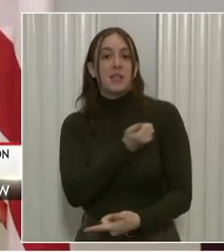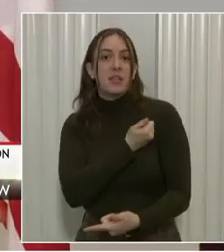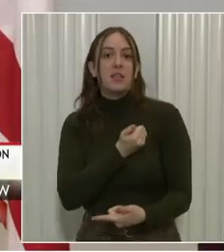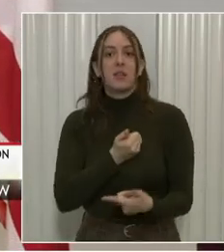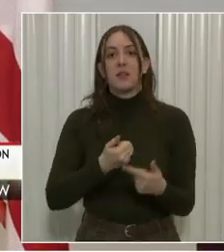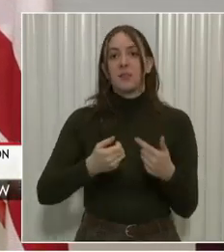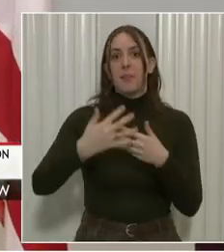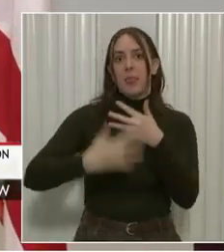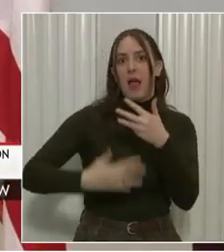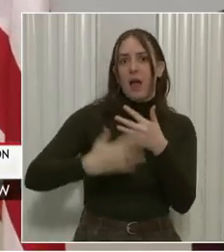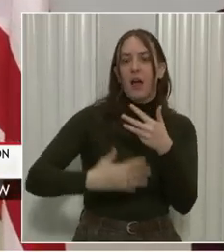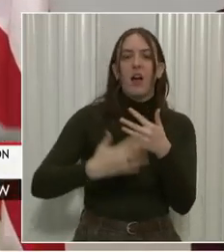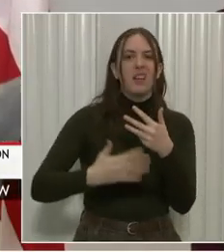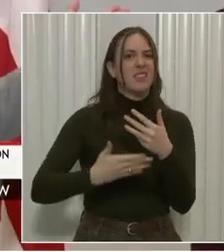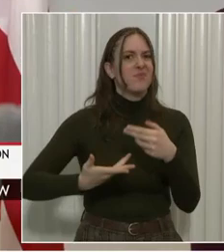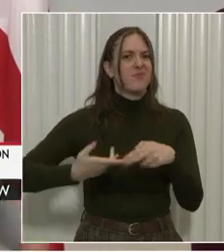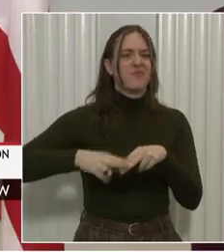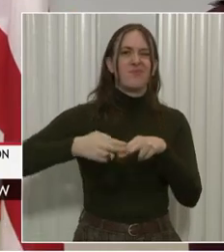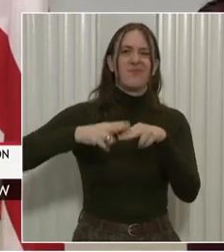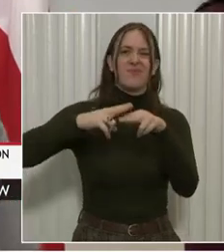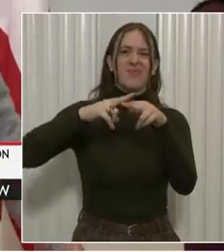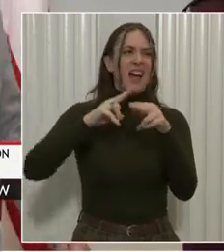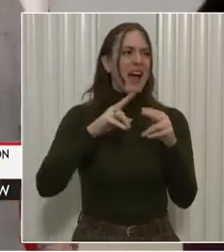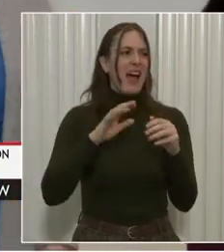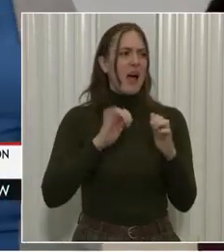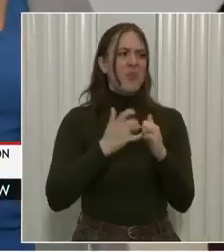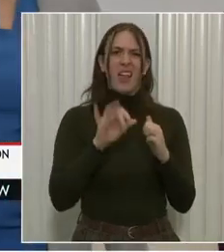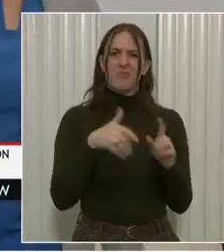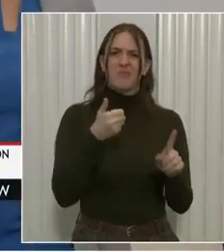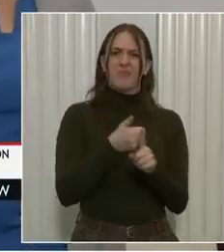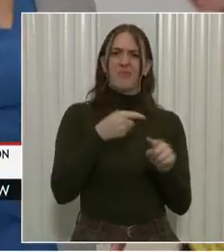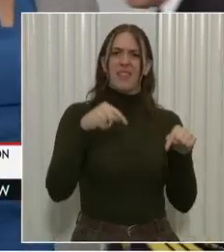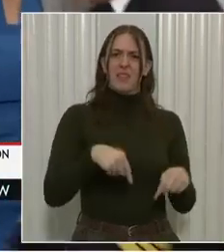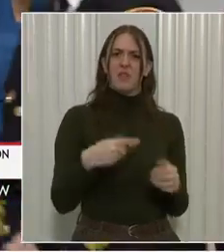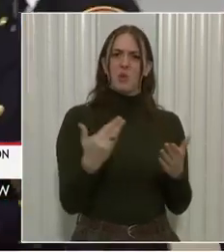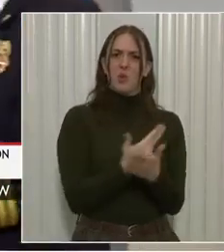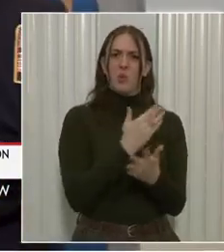this initiative. Chief.